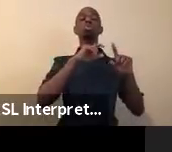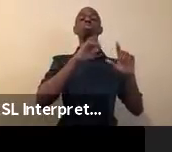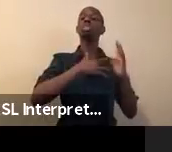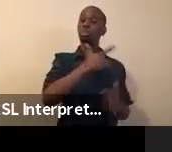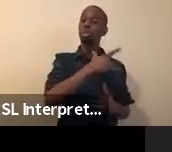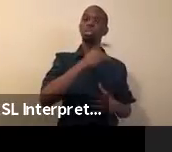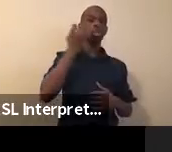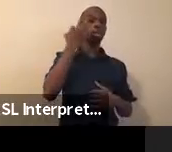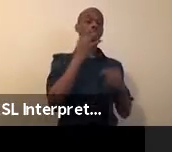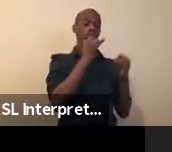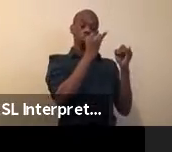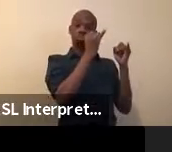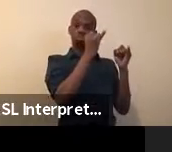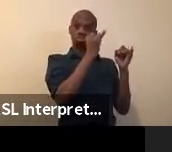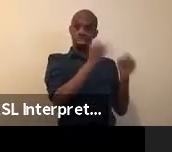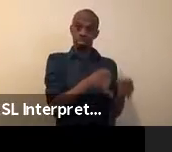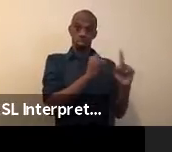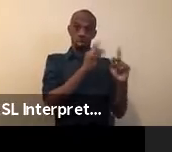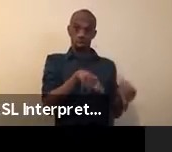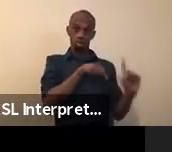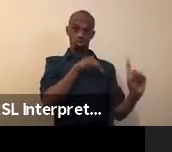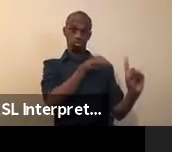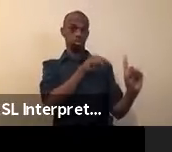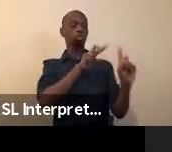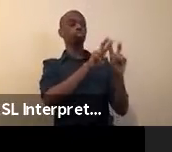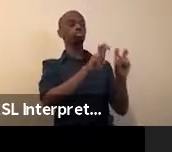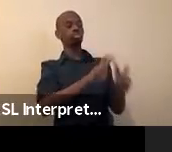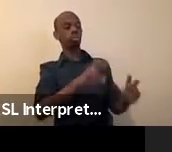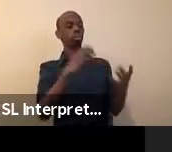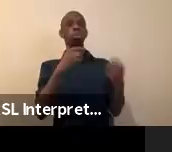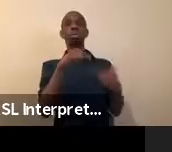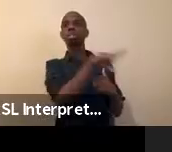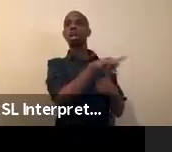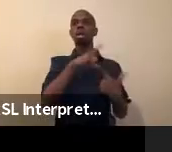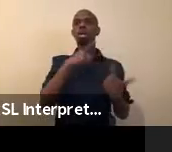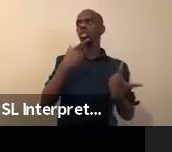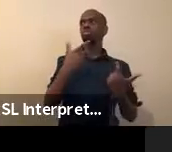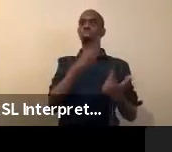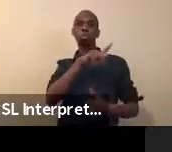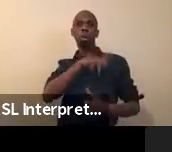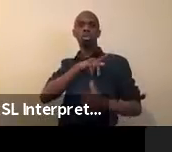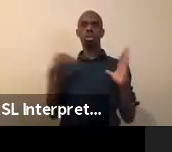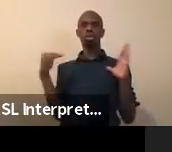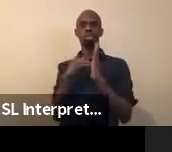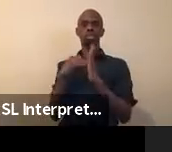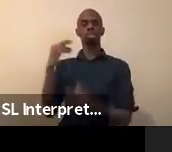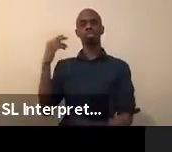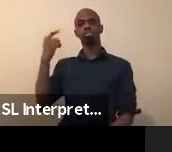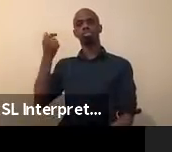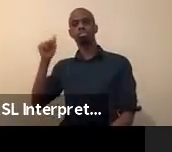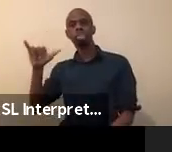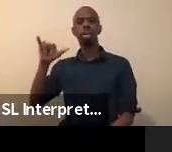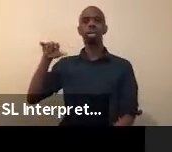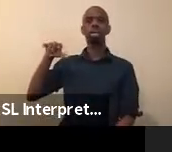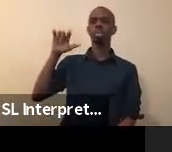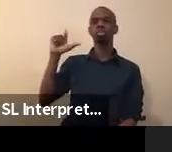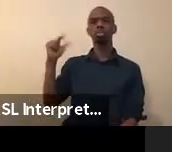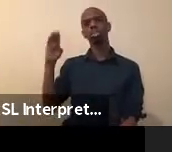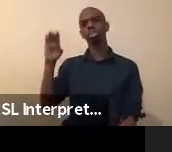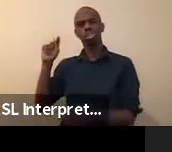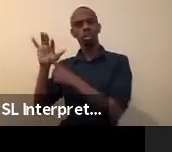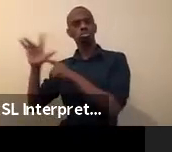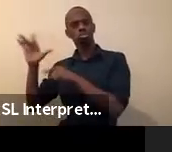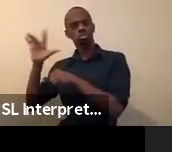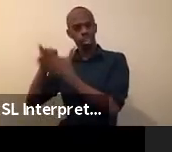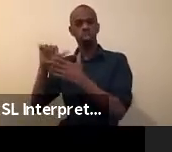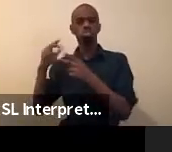being racist or sexist or homophobic against another individual because of that individual group membership, right?